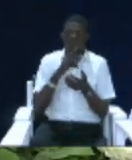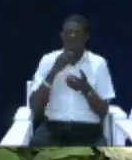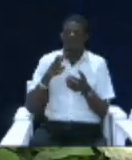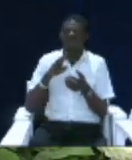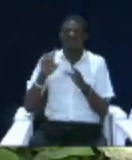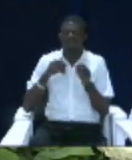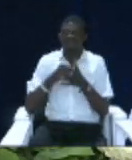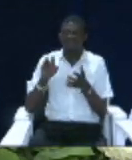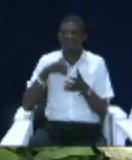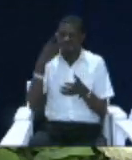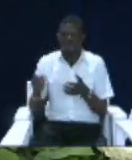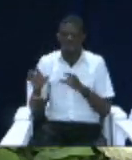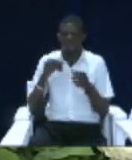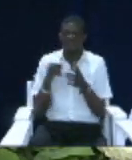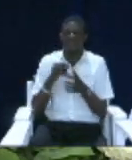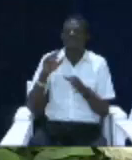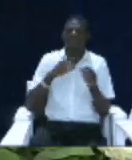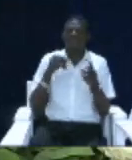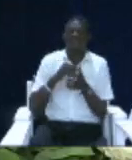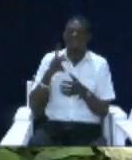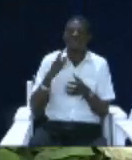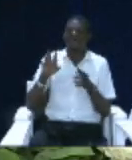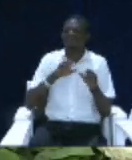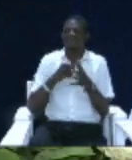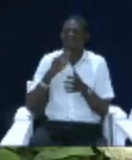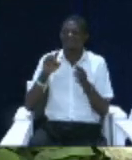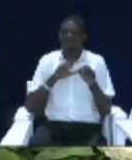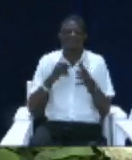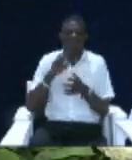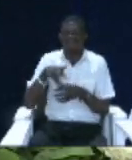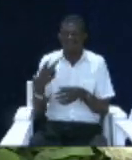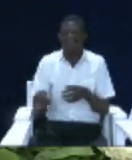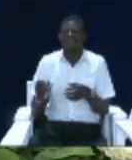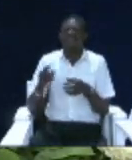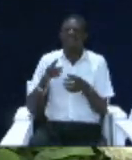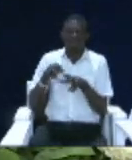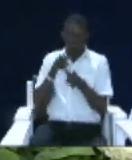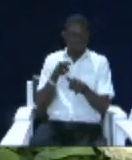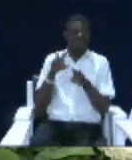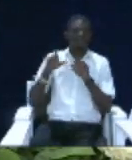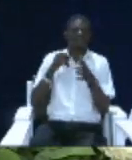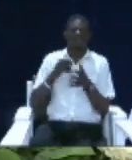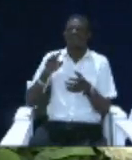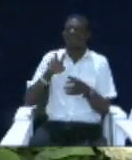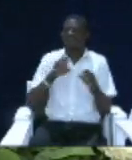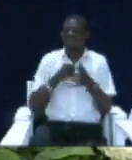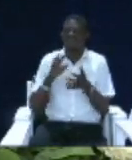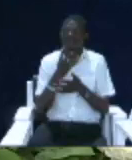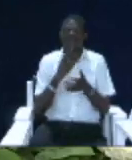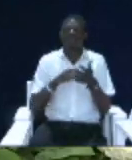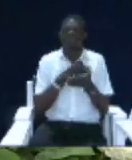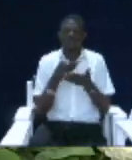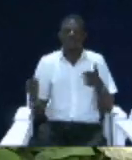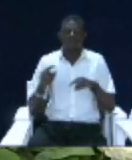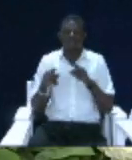olule. Oshe keji, olule. Oshe keta, olule. The devil laughed at me, Otu shekeri, olule. But I held on